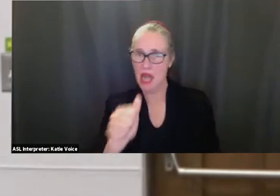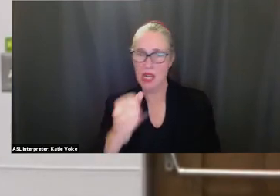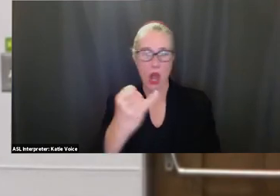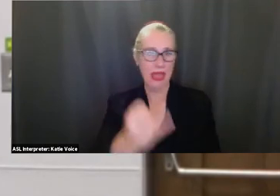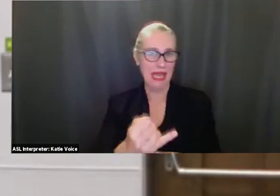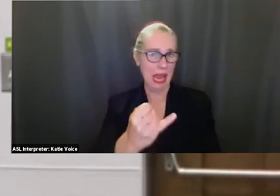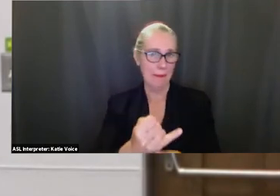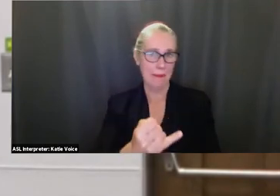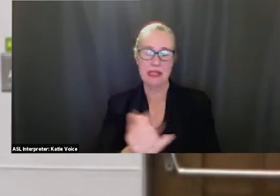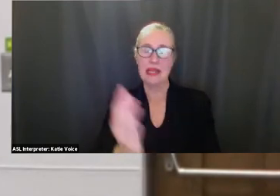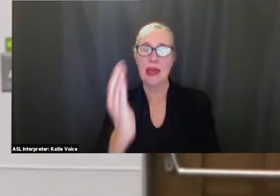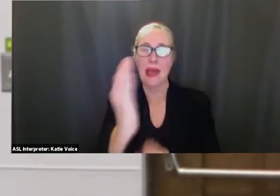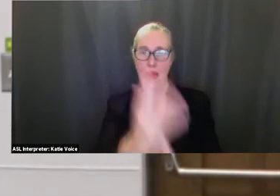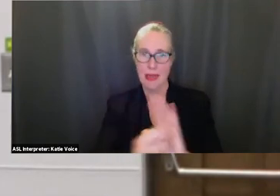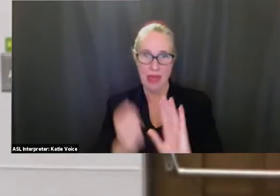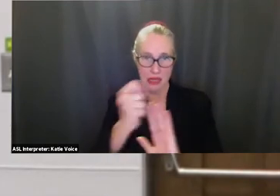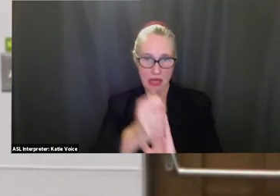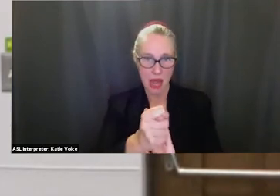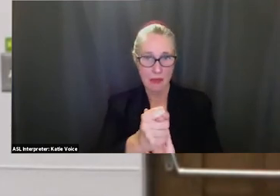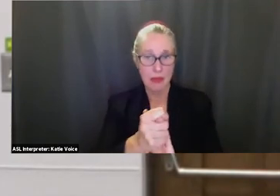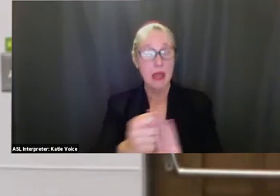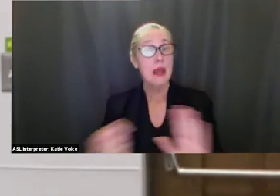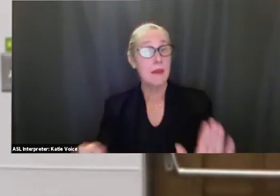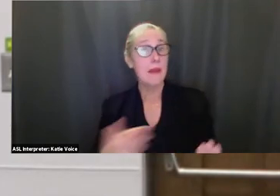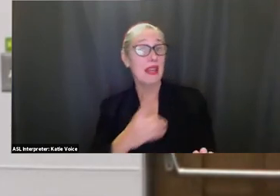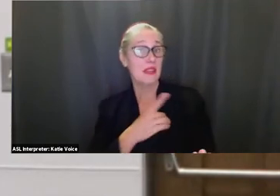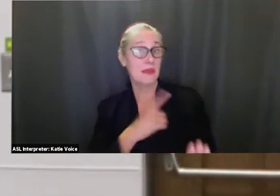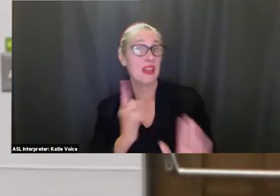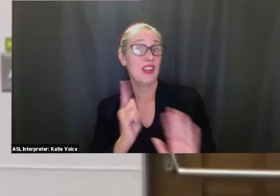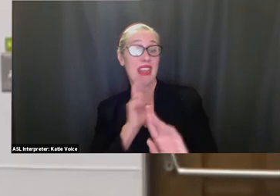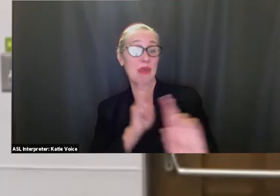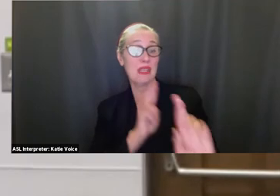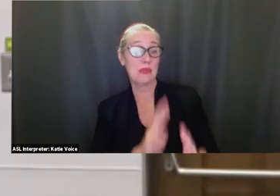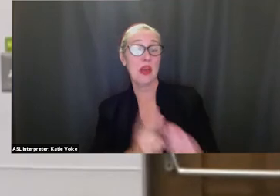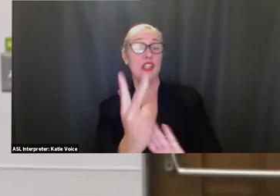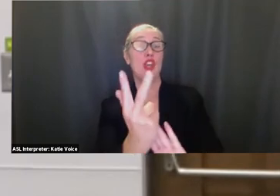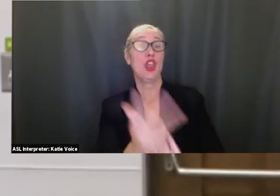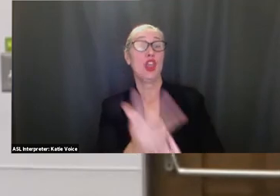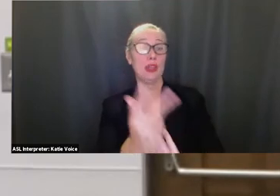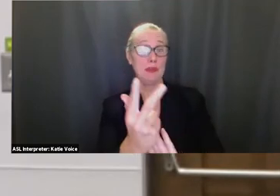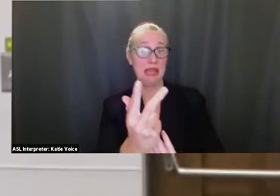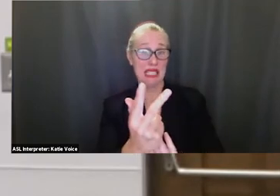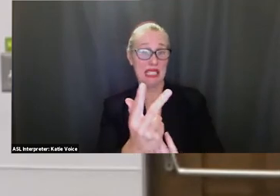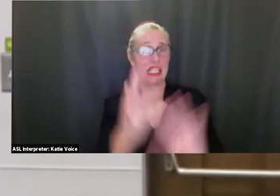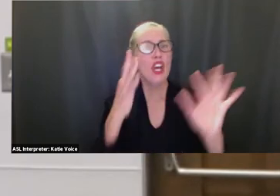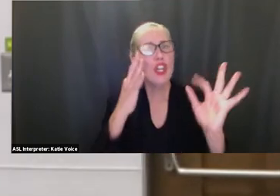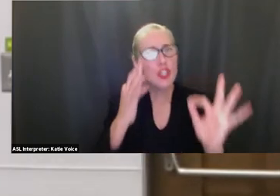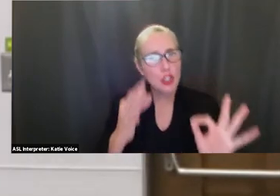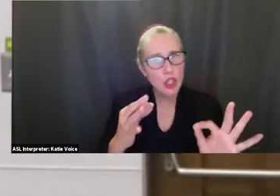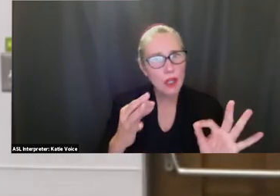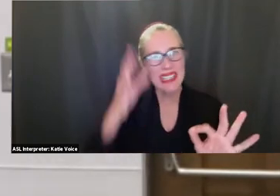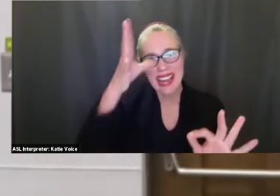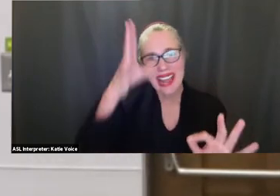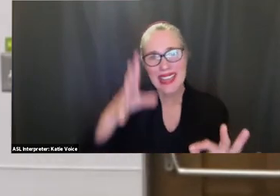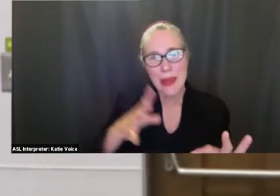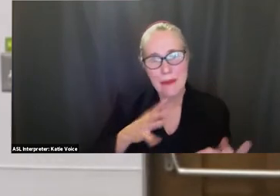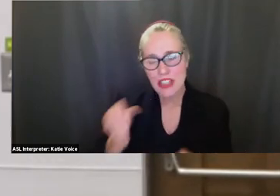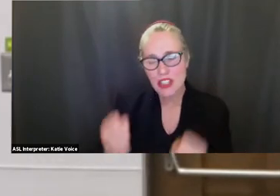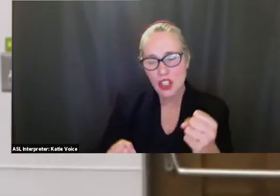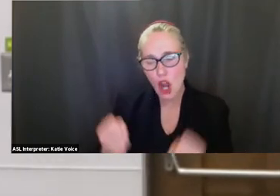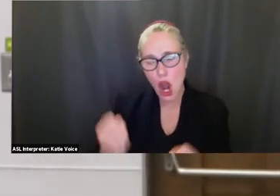patrol deputies responded in approximately three minutes it was ultimately determined that the man's car had broken